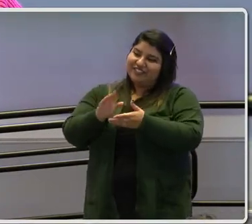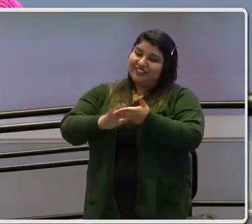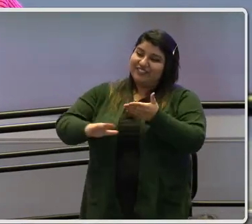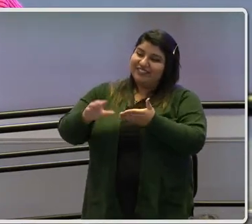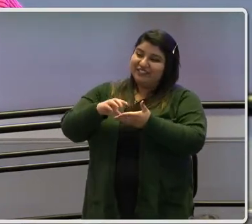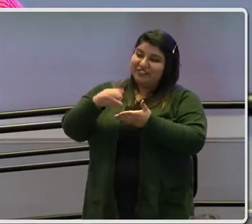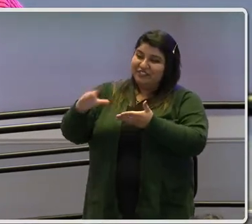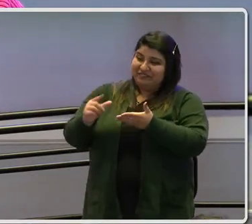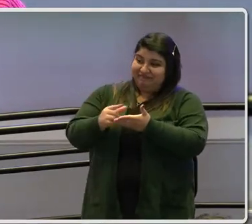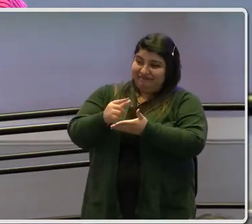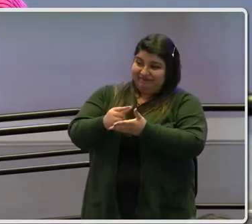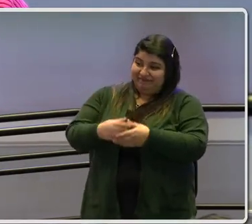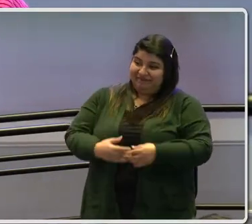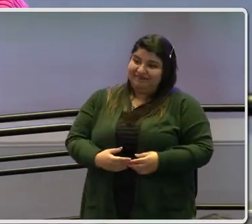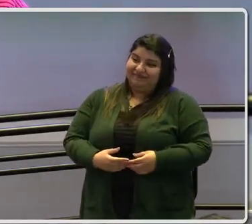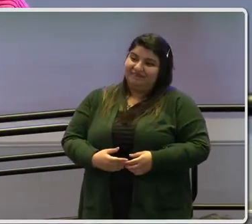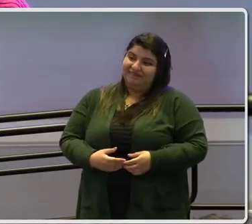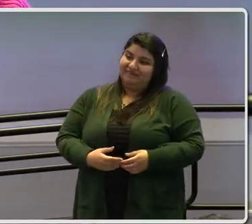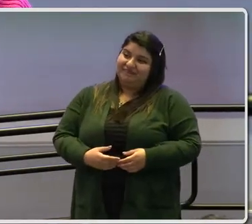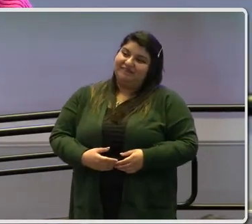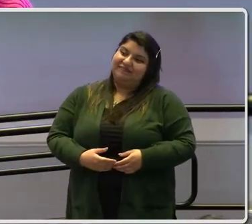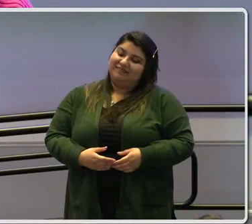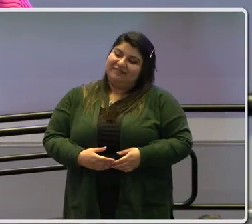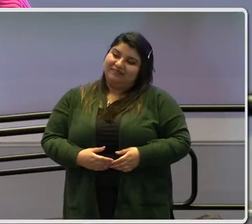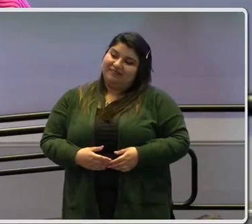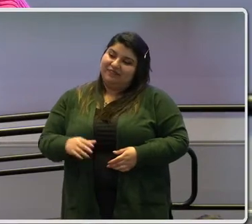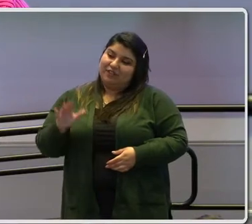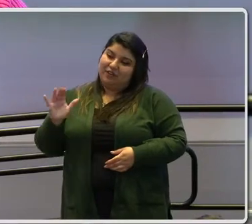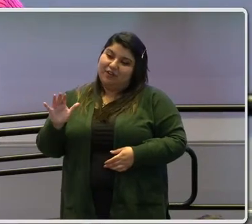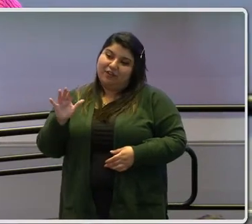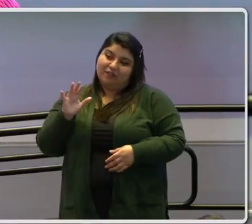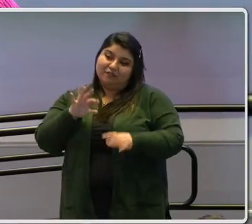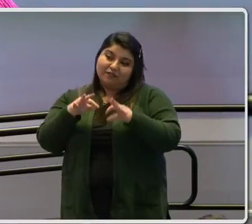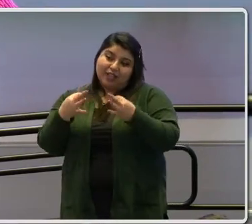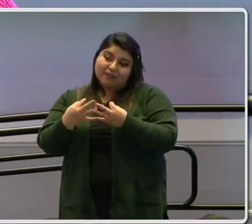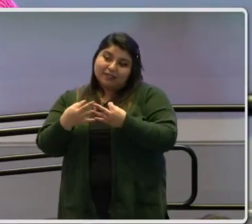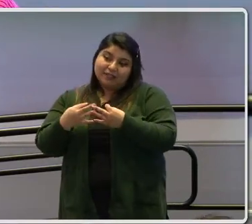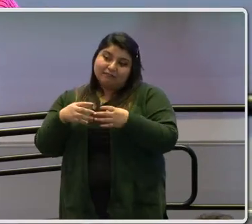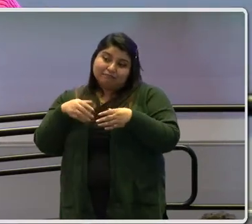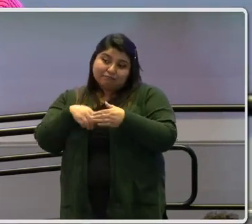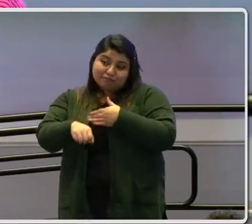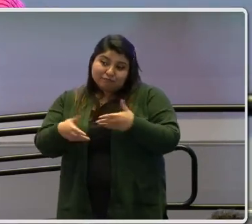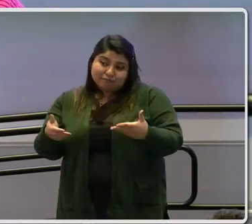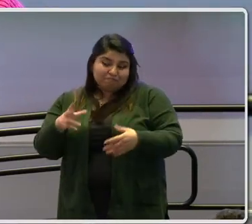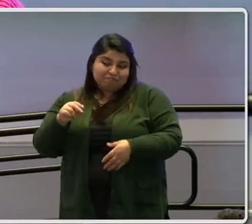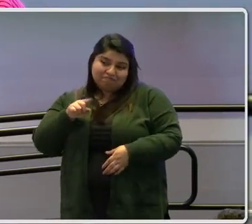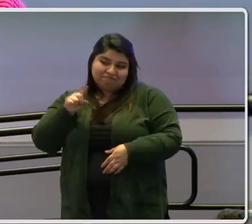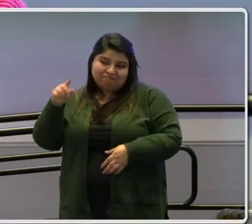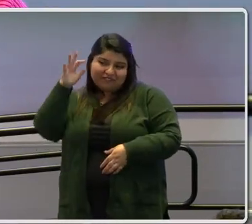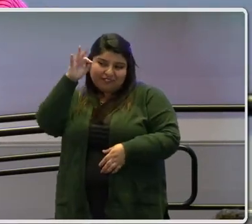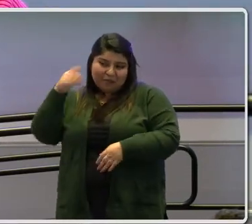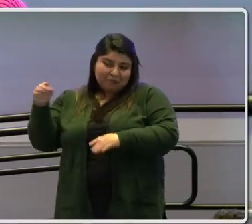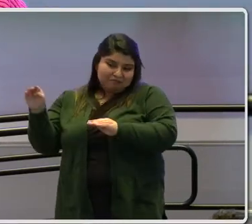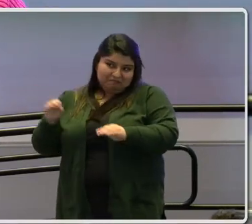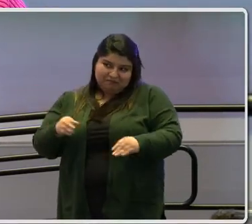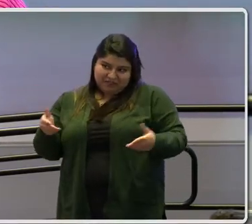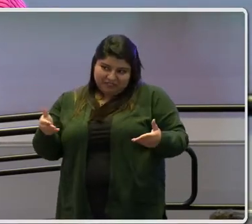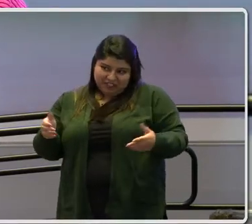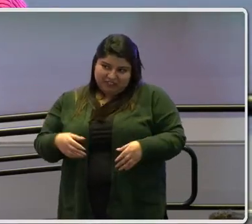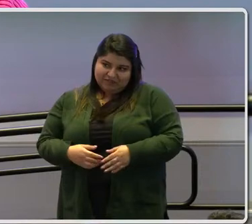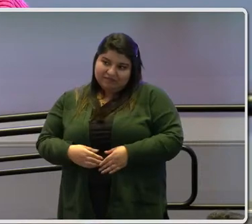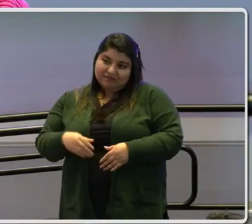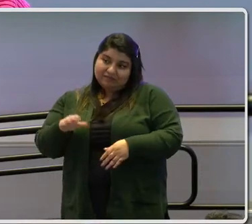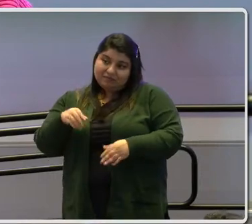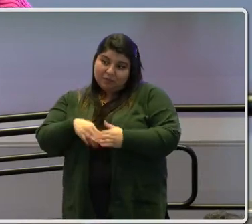student. Born to immigrant Filipino parents, she was born and raised on